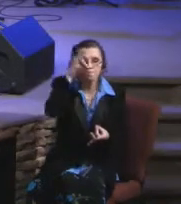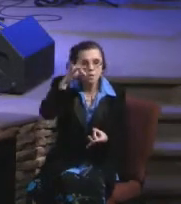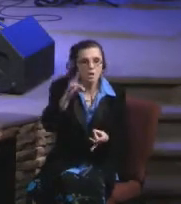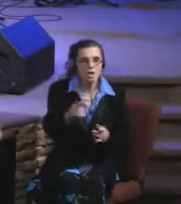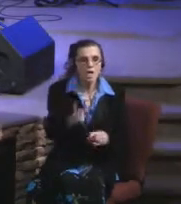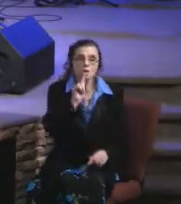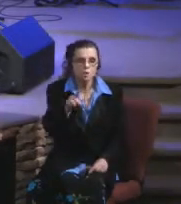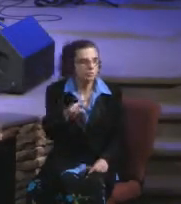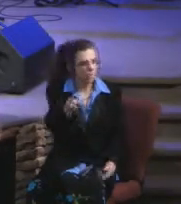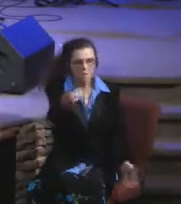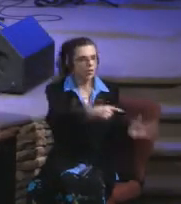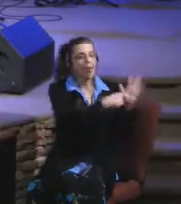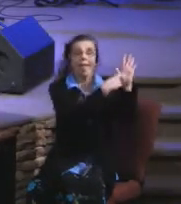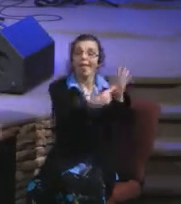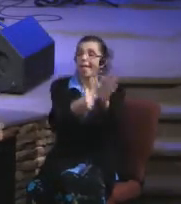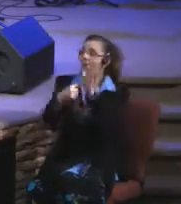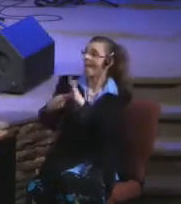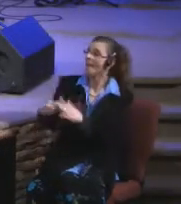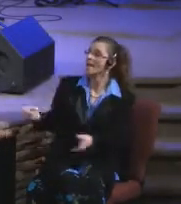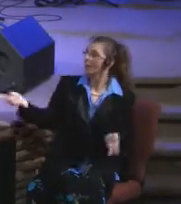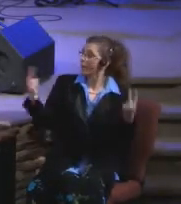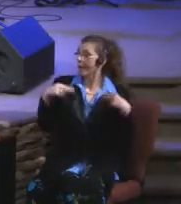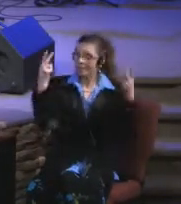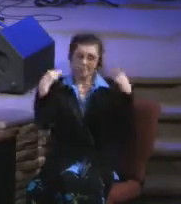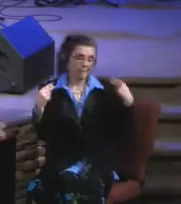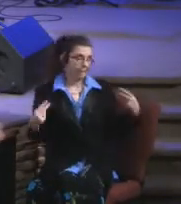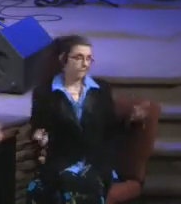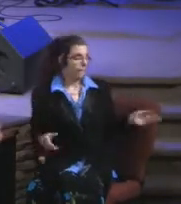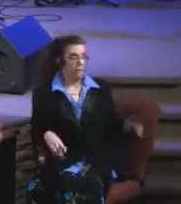here and put on no show. You can to me, and you can to everybody else. I can think, oh, man, that person